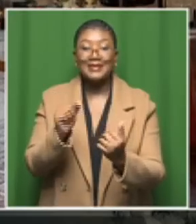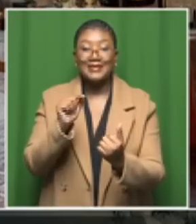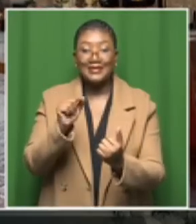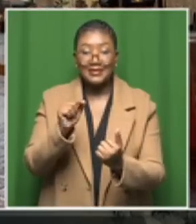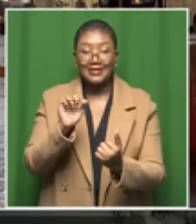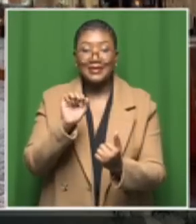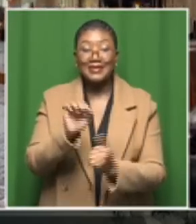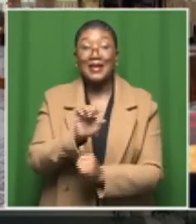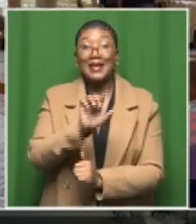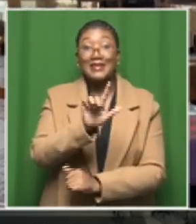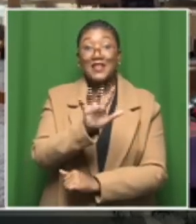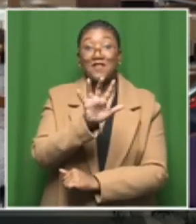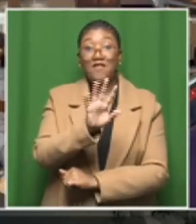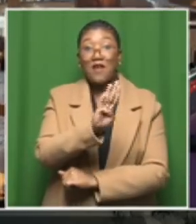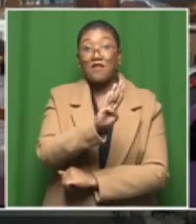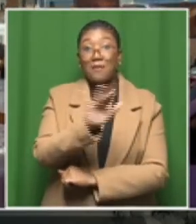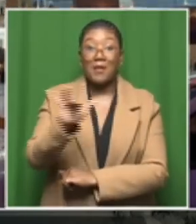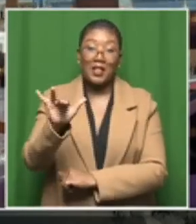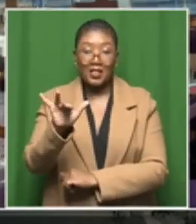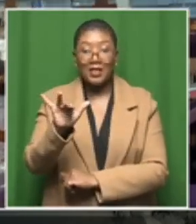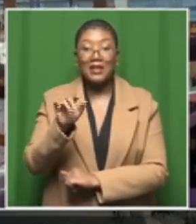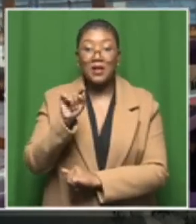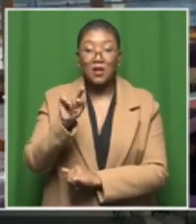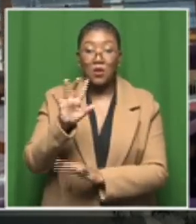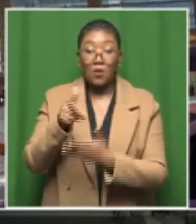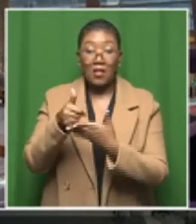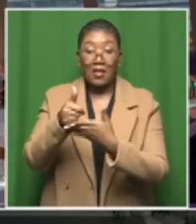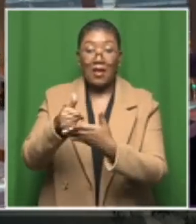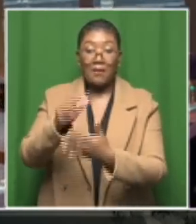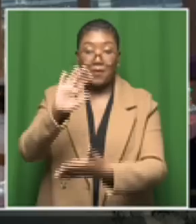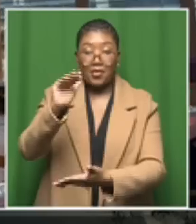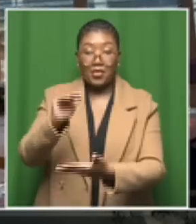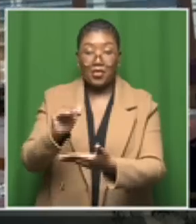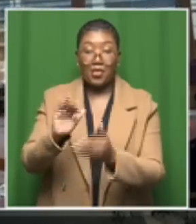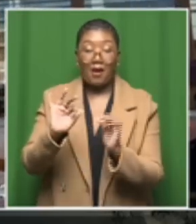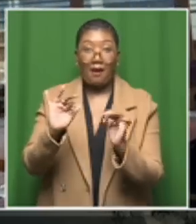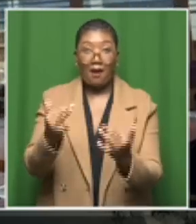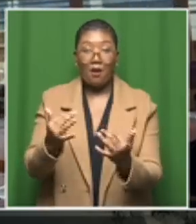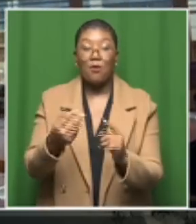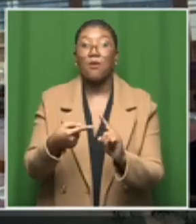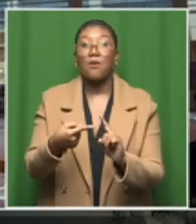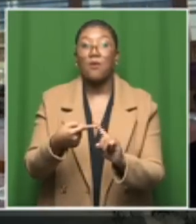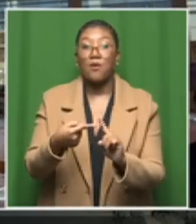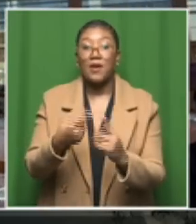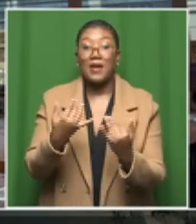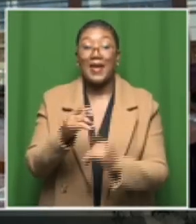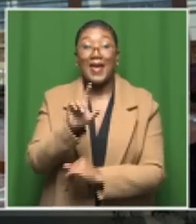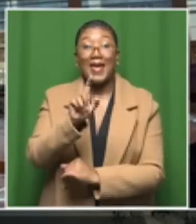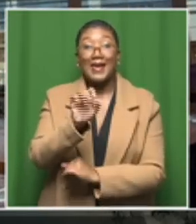about 75 billion rands that is there. There were proposals of increasing the wealth tax,